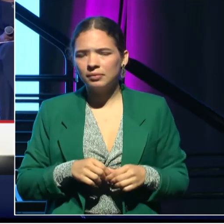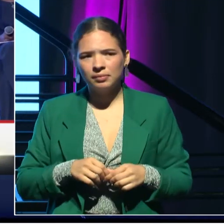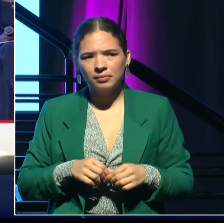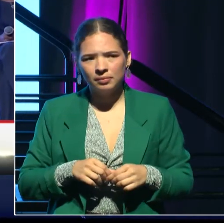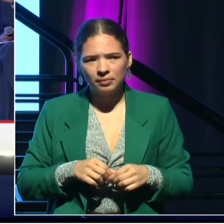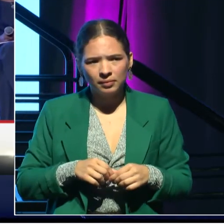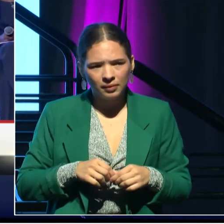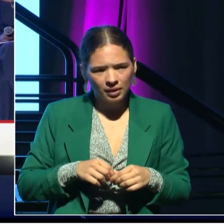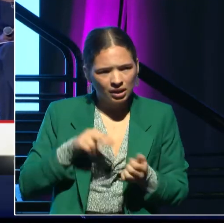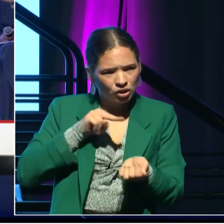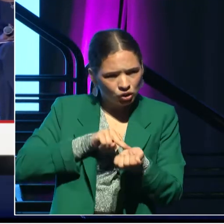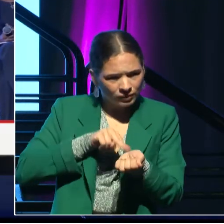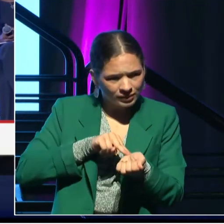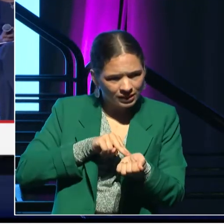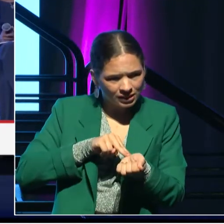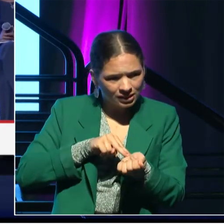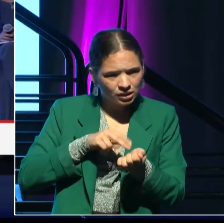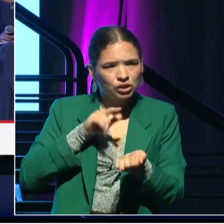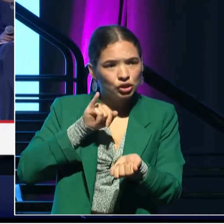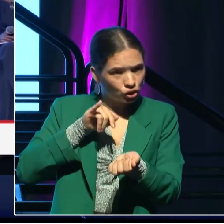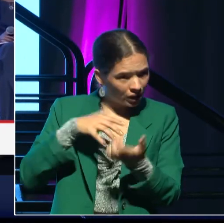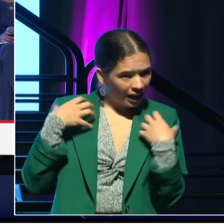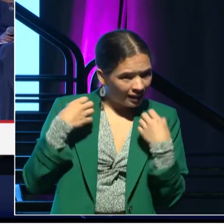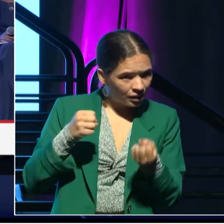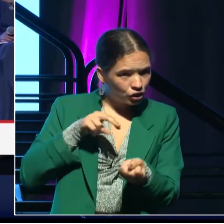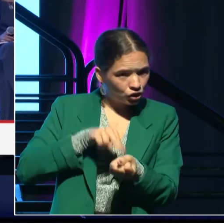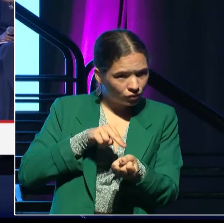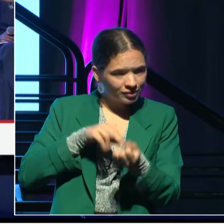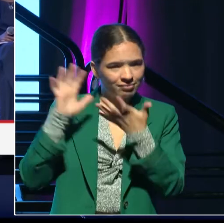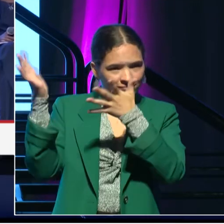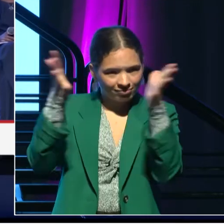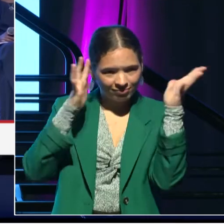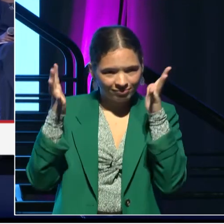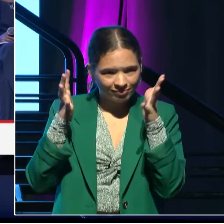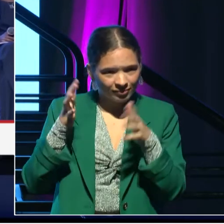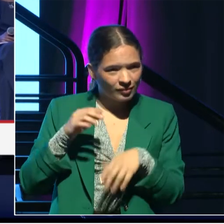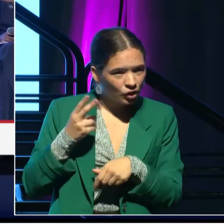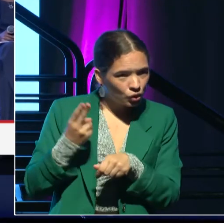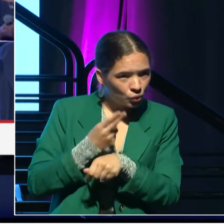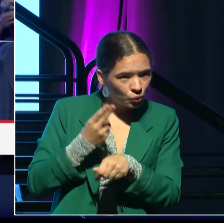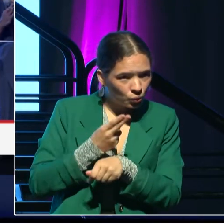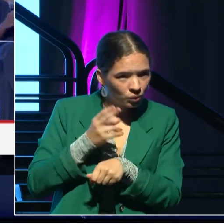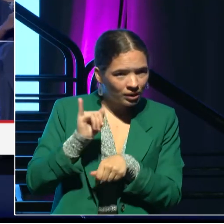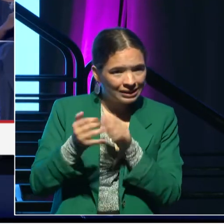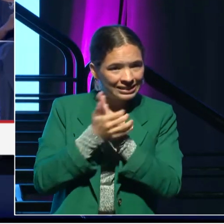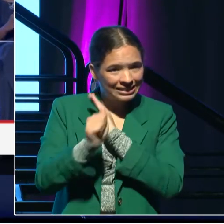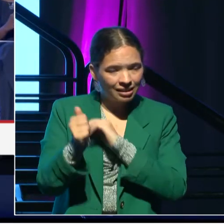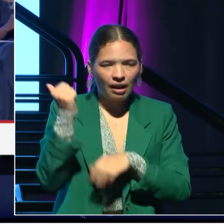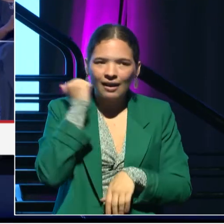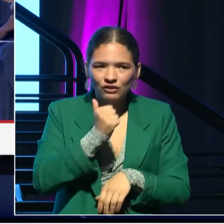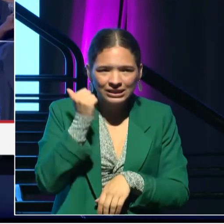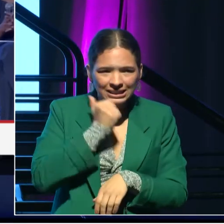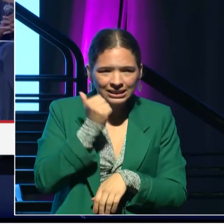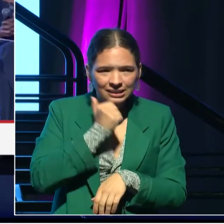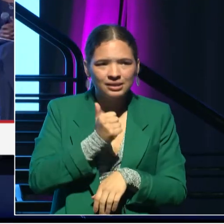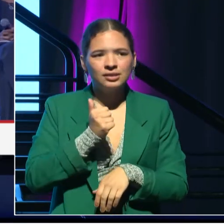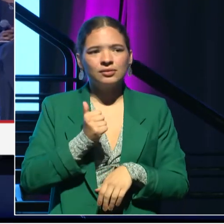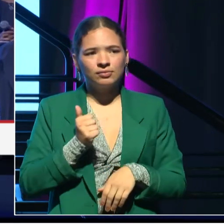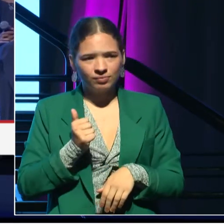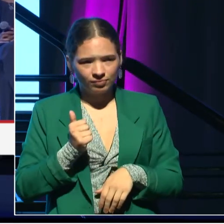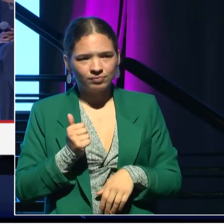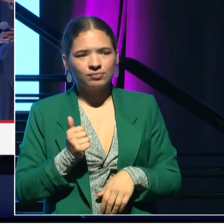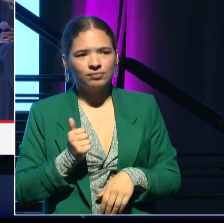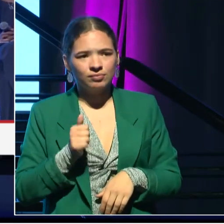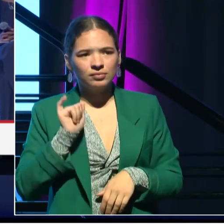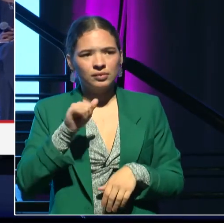health nurse, and I use my nursing skills every day. Thank you. Every day in this job. One of the things that we